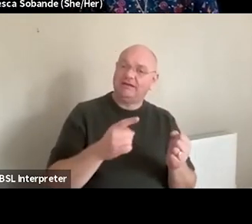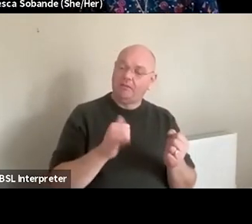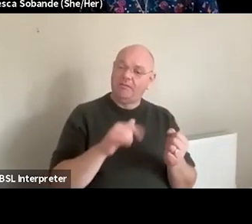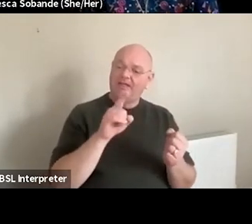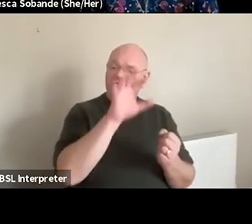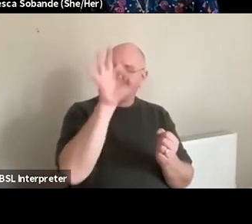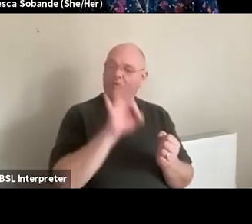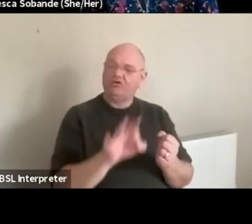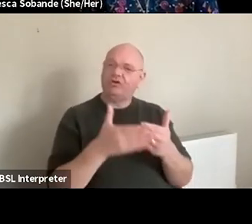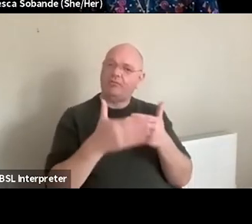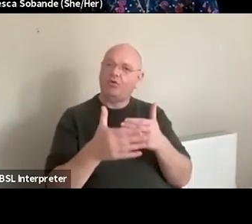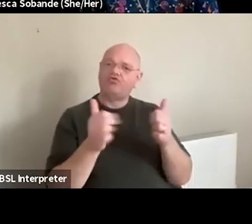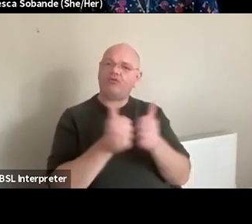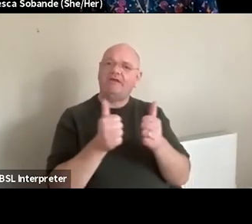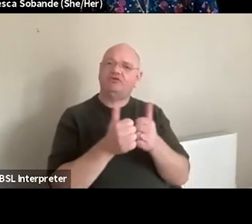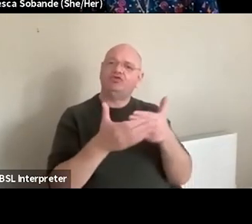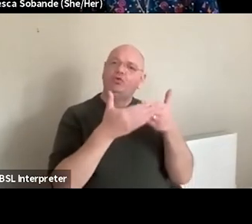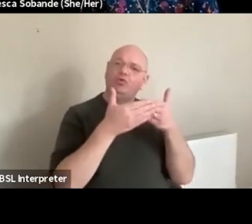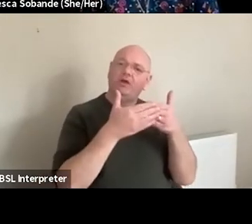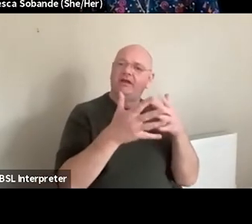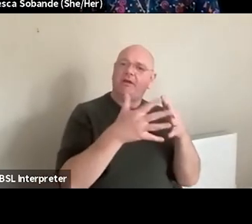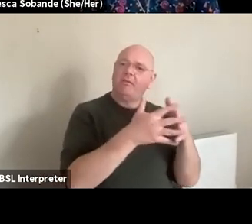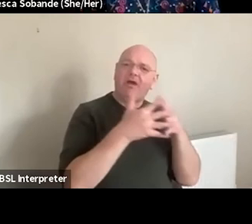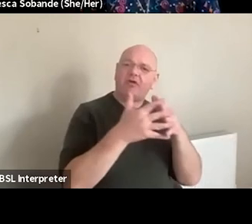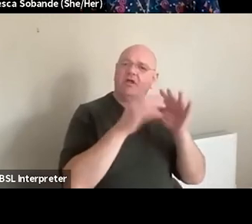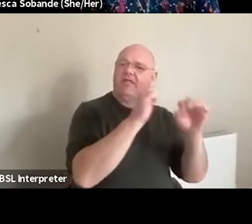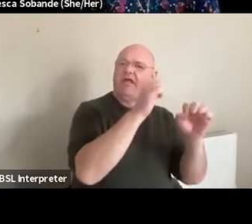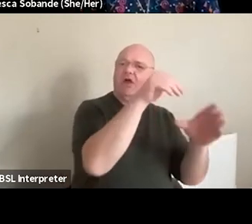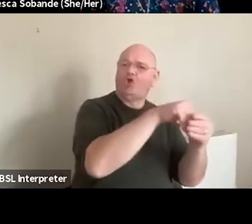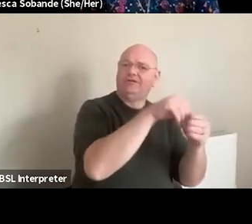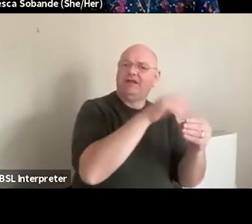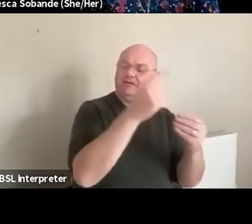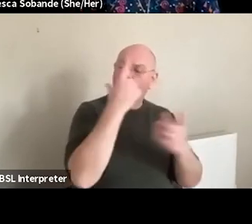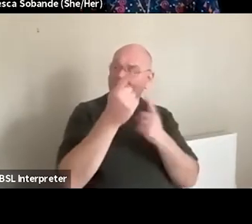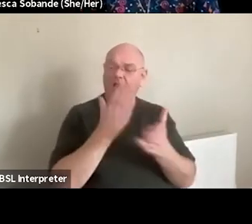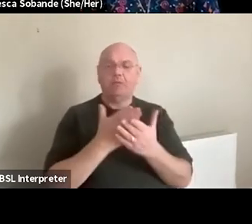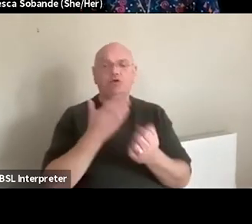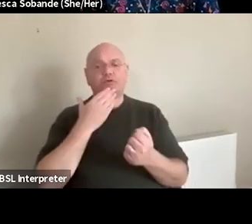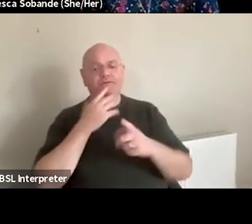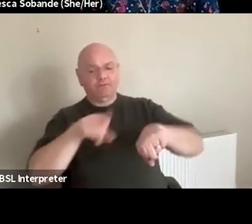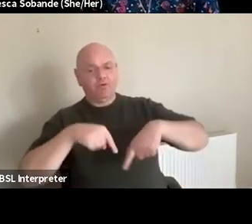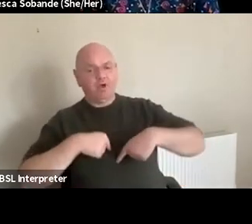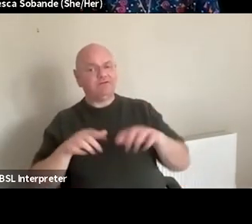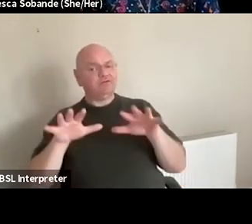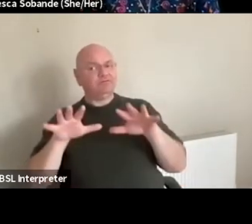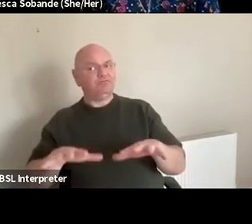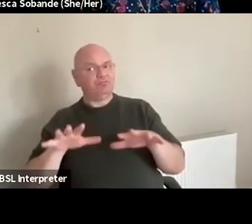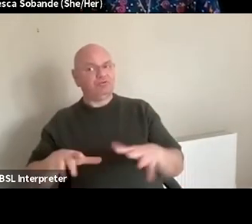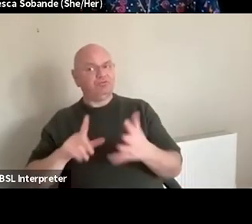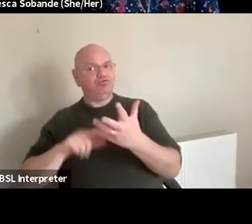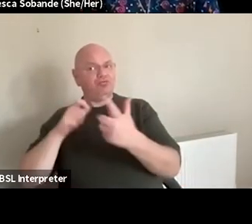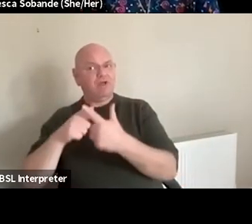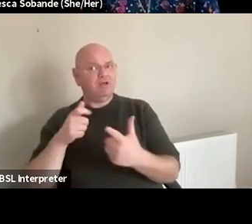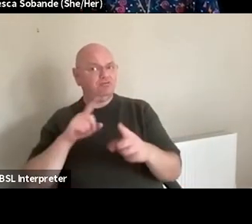relevant, I think, to a North American context, but I do think it's probably useful for us to try and see if we can answer it.